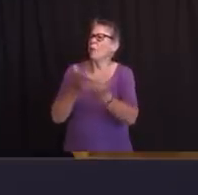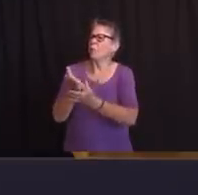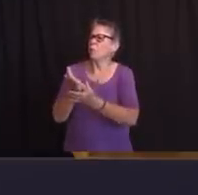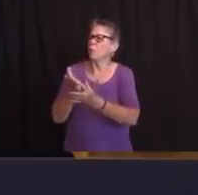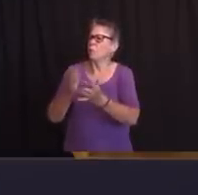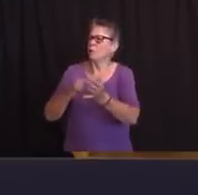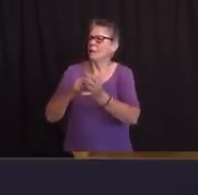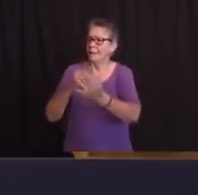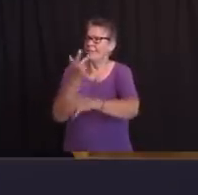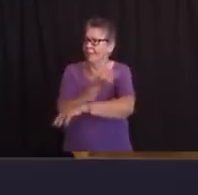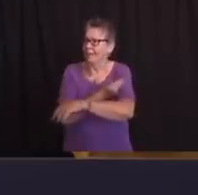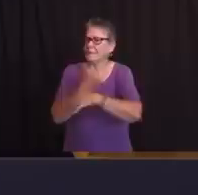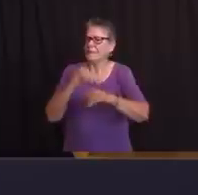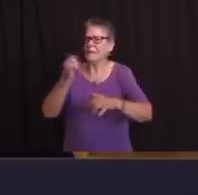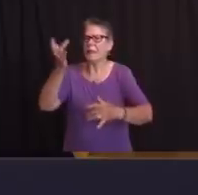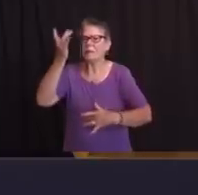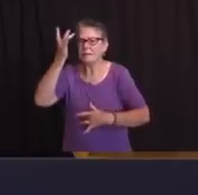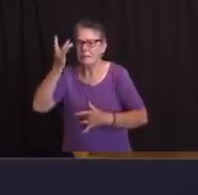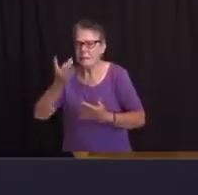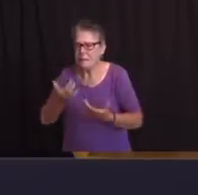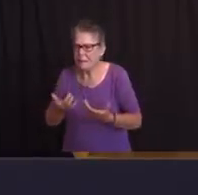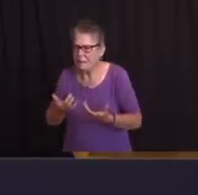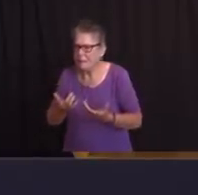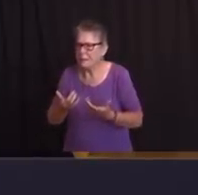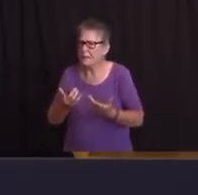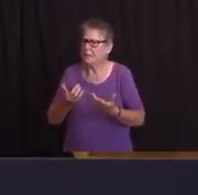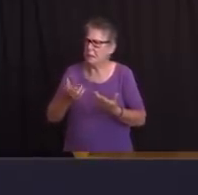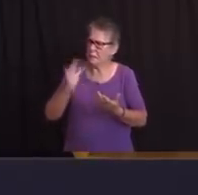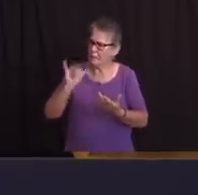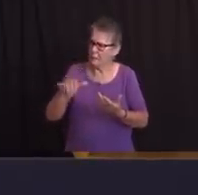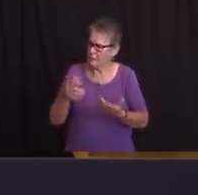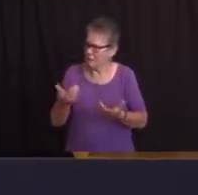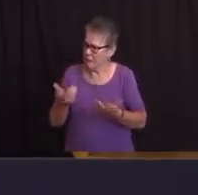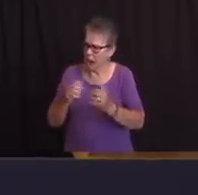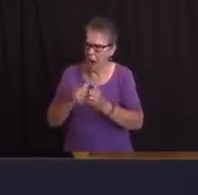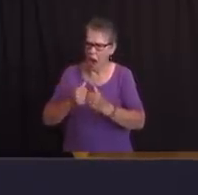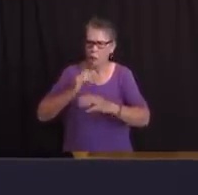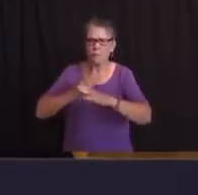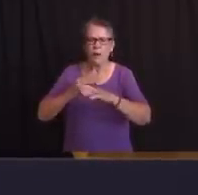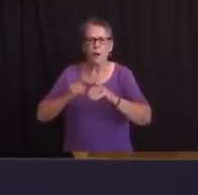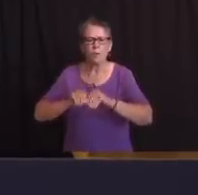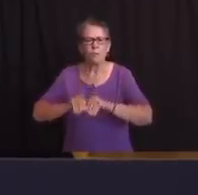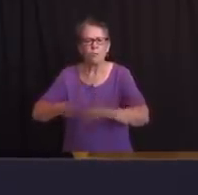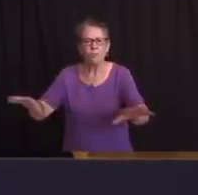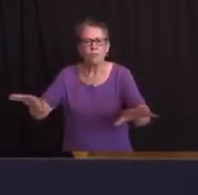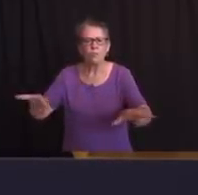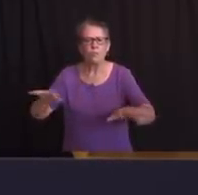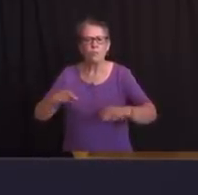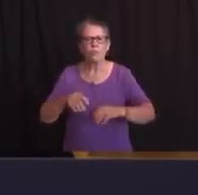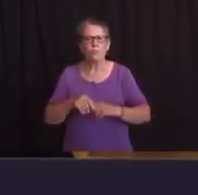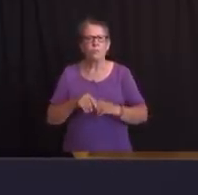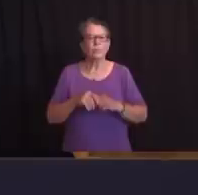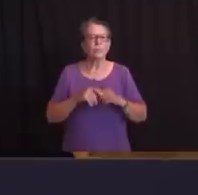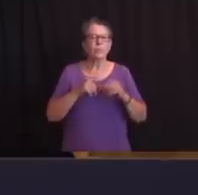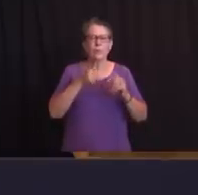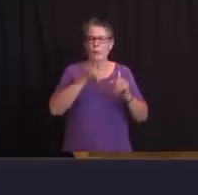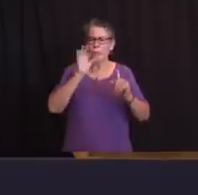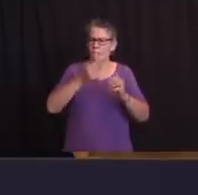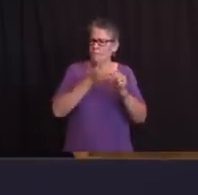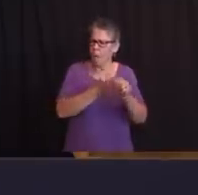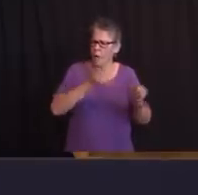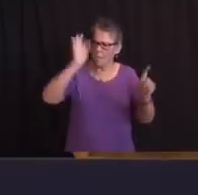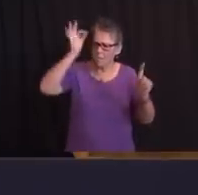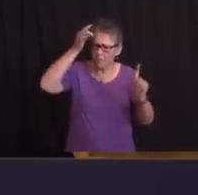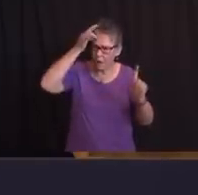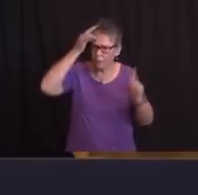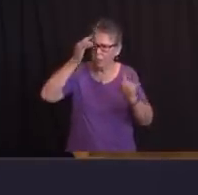others in terms of preventing breakthrough cases? Will New Jersey follow the federal government, New York City, and New York State and require COVID-19 vaccinations for state